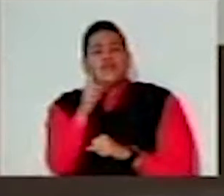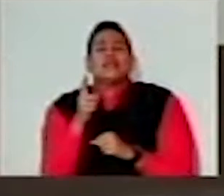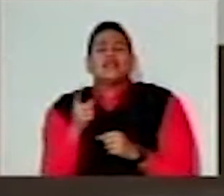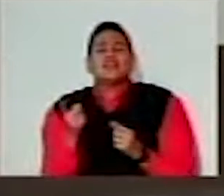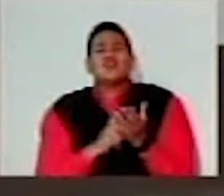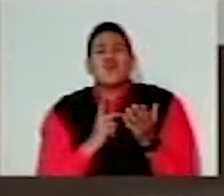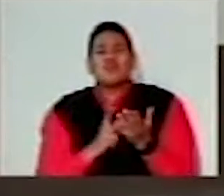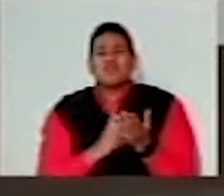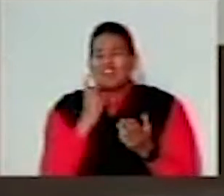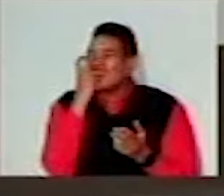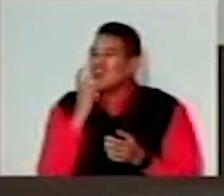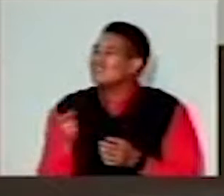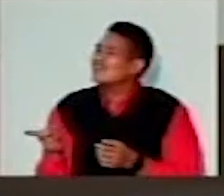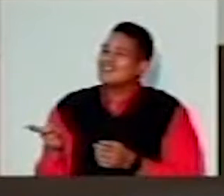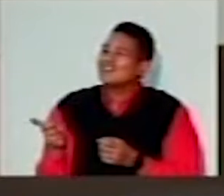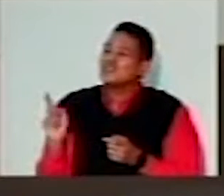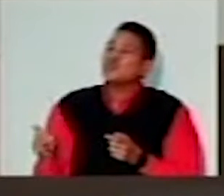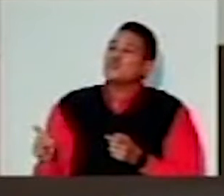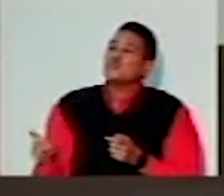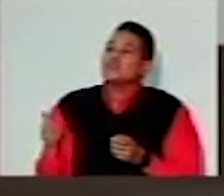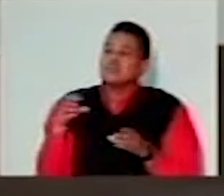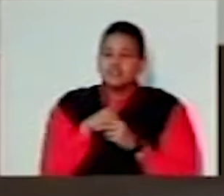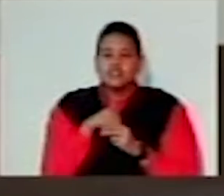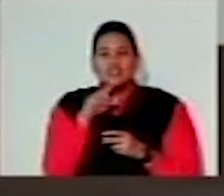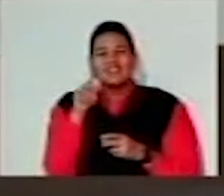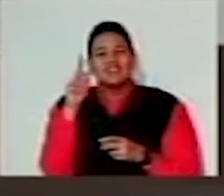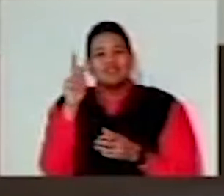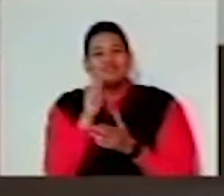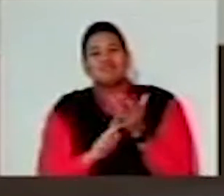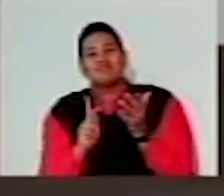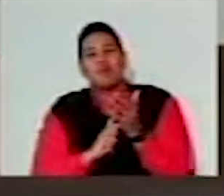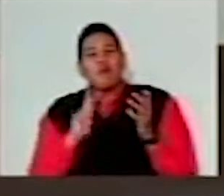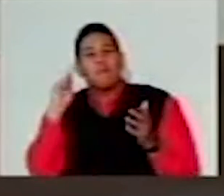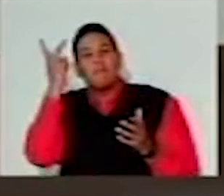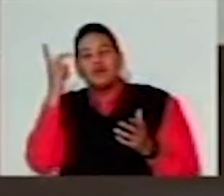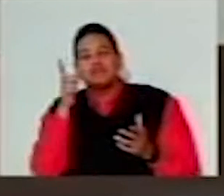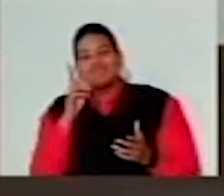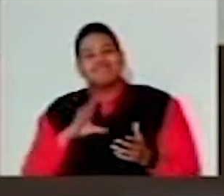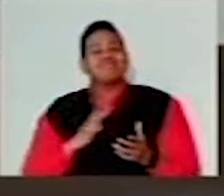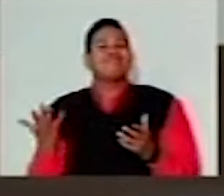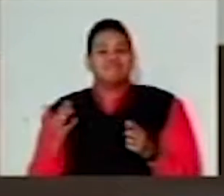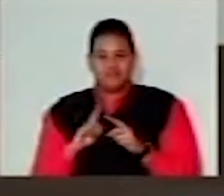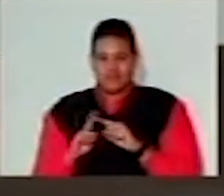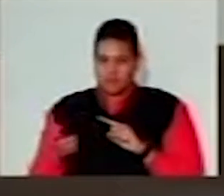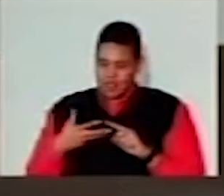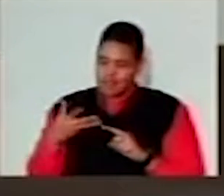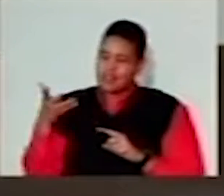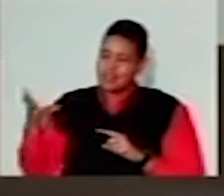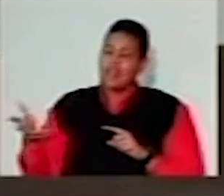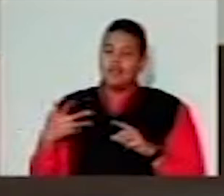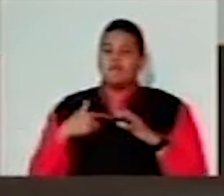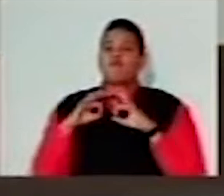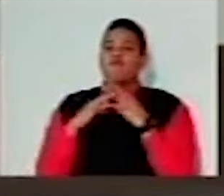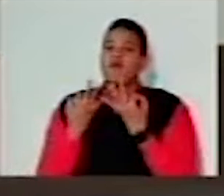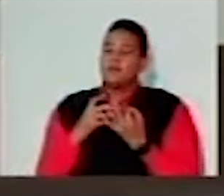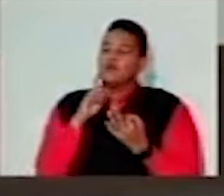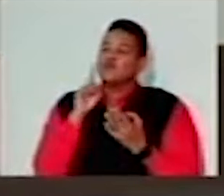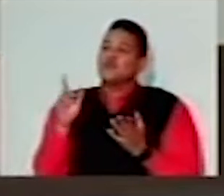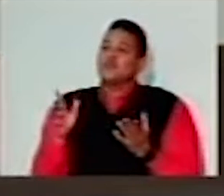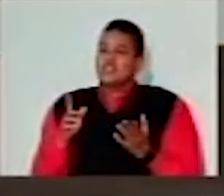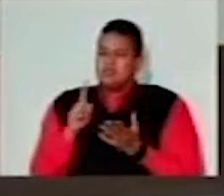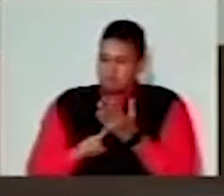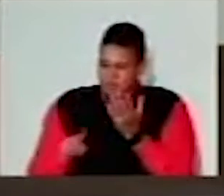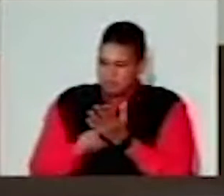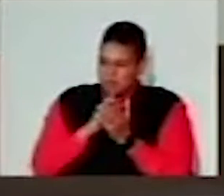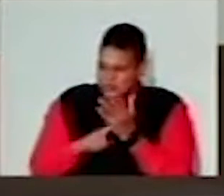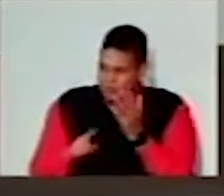doubts whether I should be in the partisan politics, but having been there, they are very